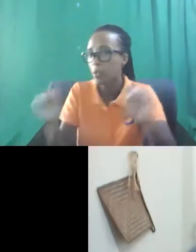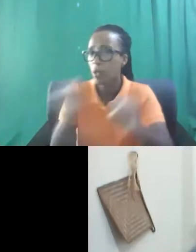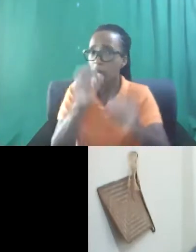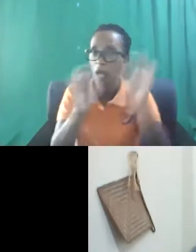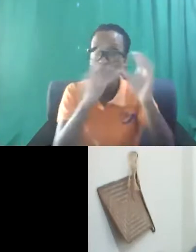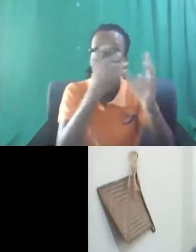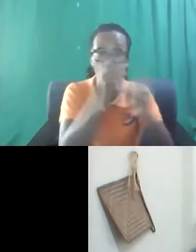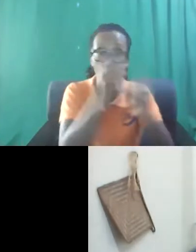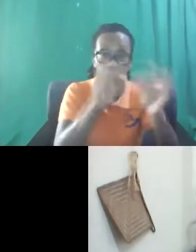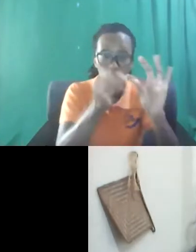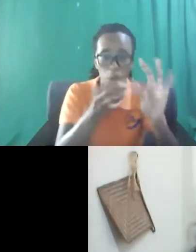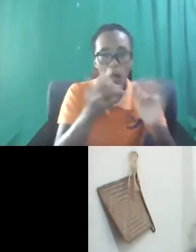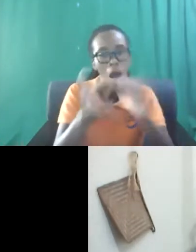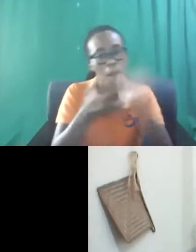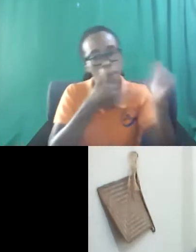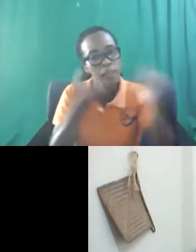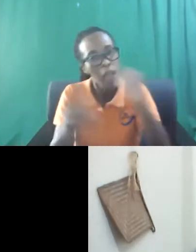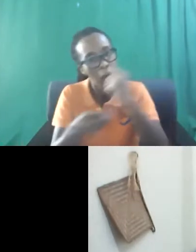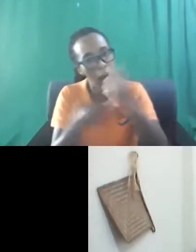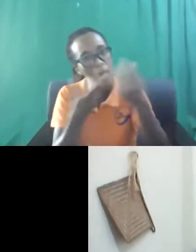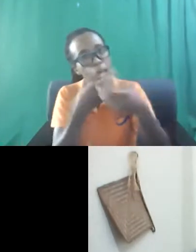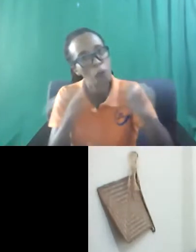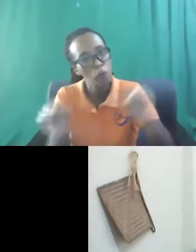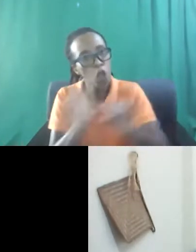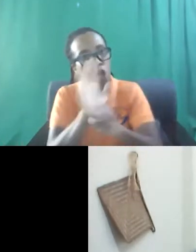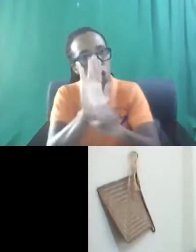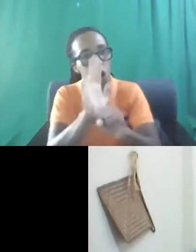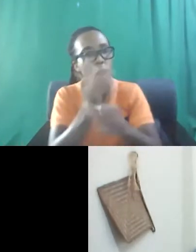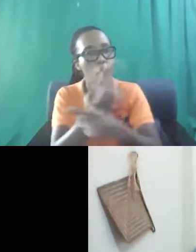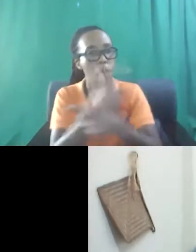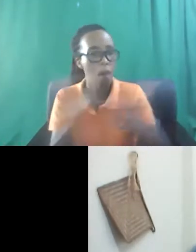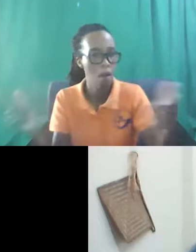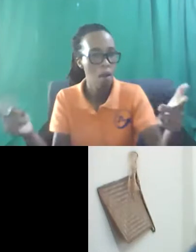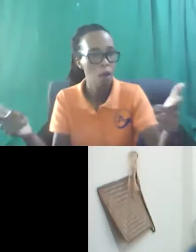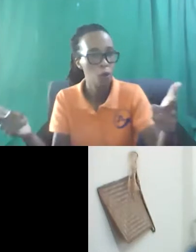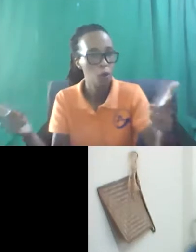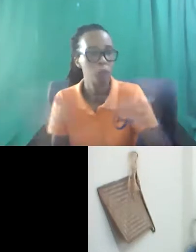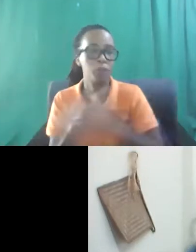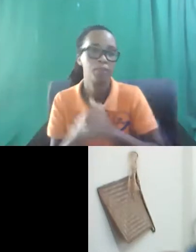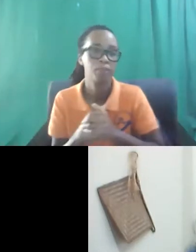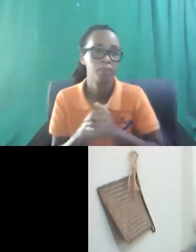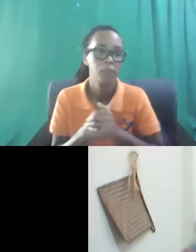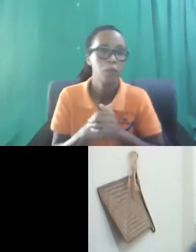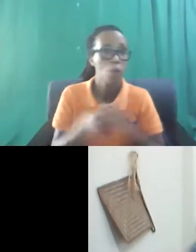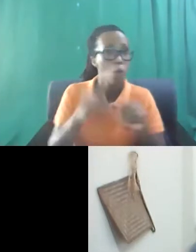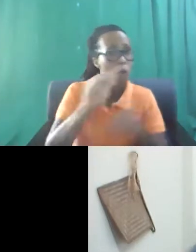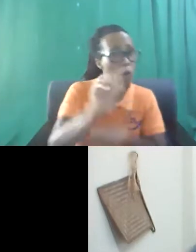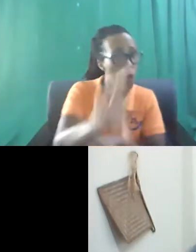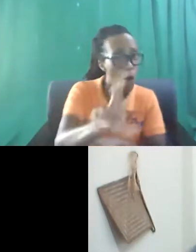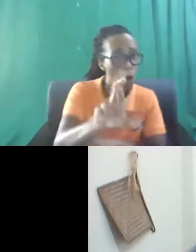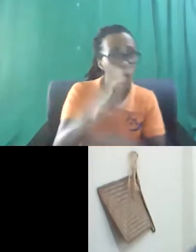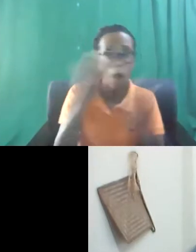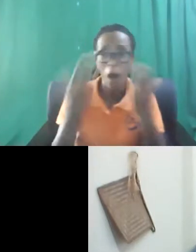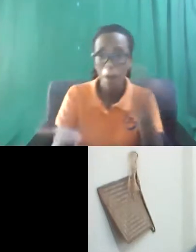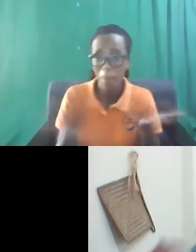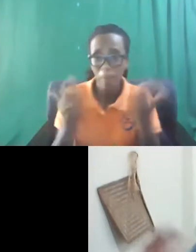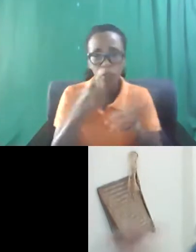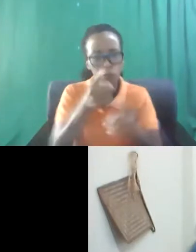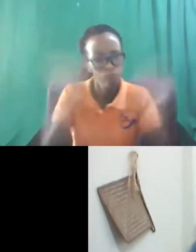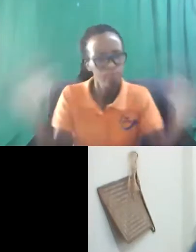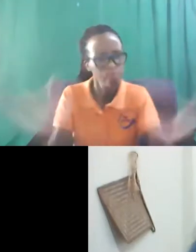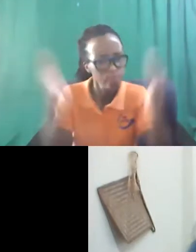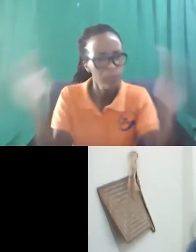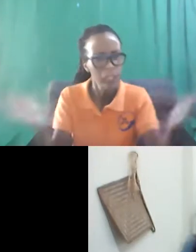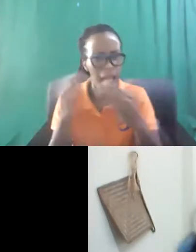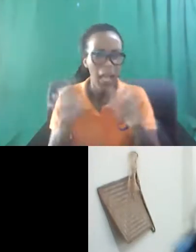be an interpreter who knows about the linguistics of the language that you're interpreting for. Or you can be an activist. I think Ben would